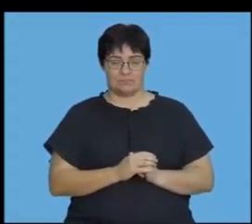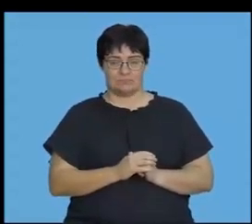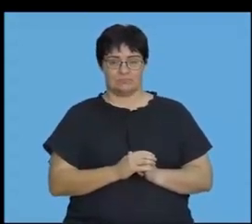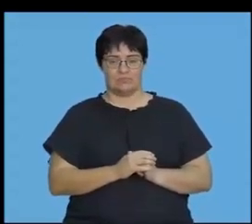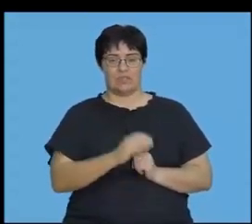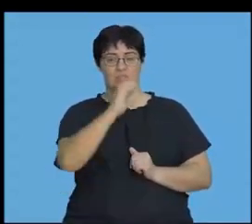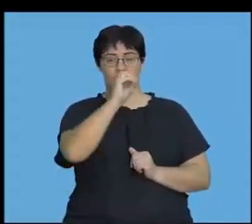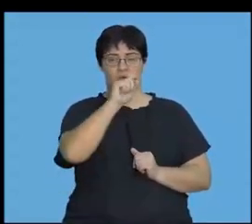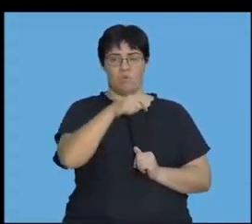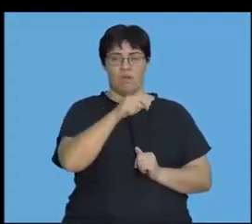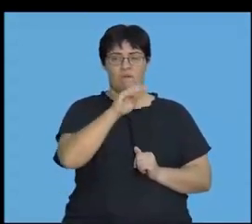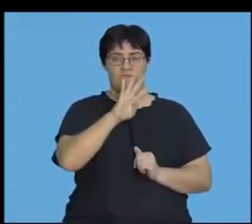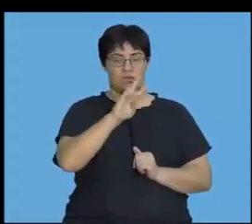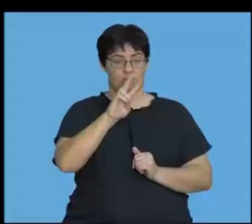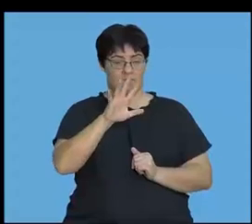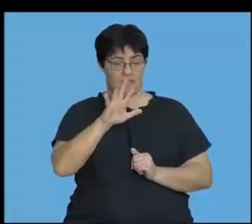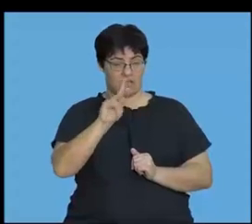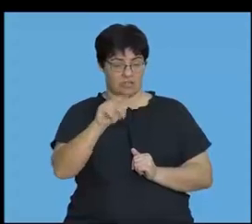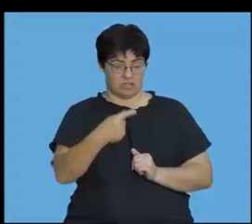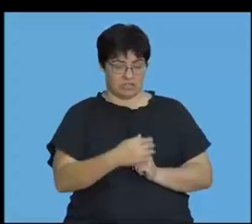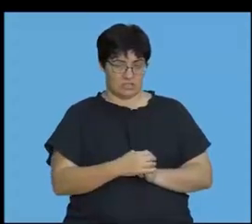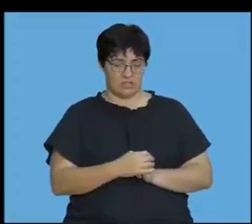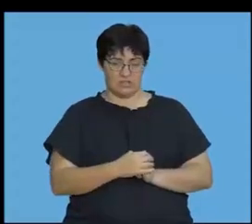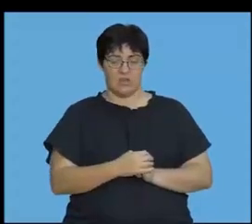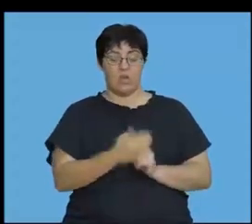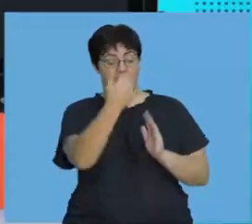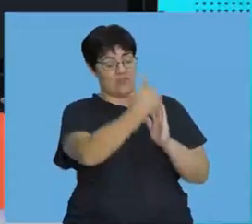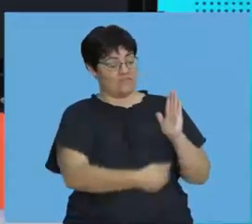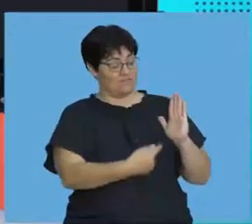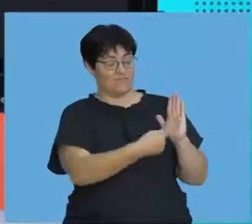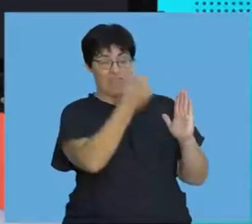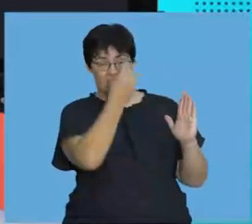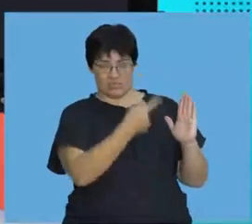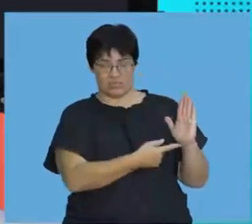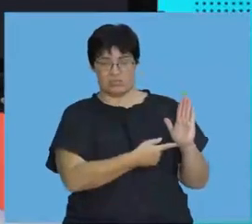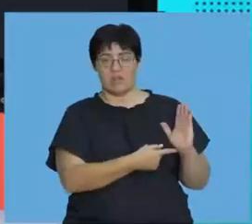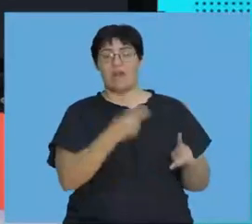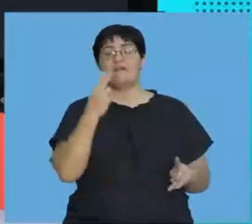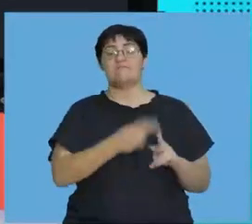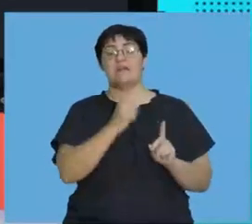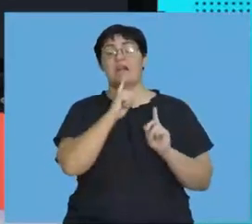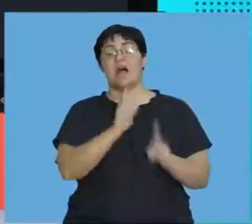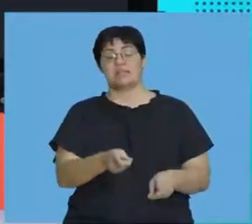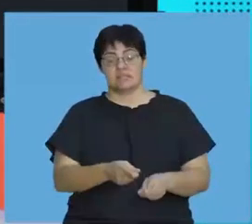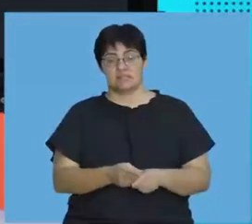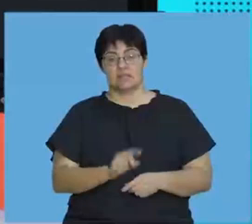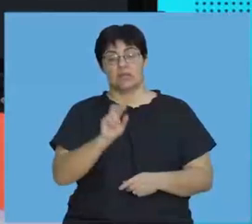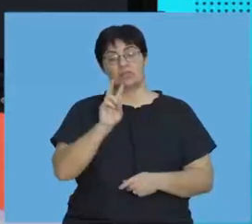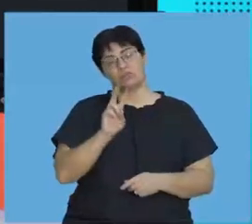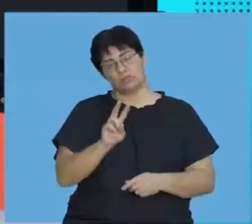Just quickly, your information sheet always says round off your final answers to